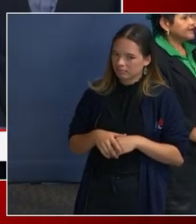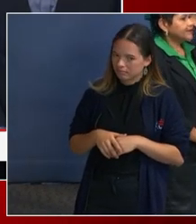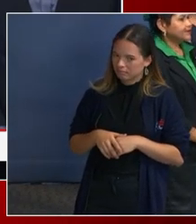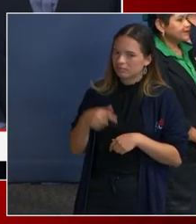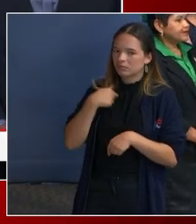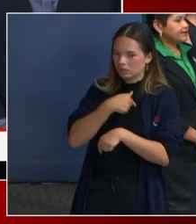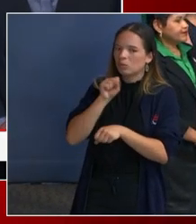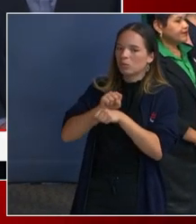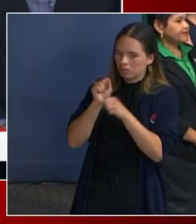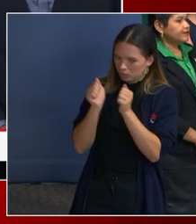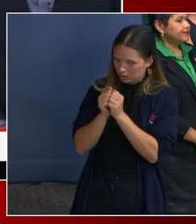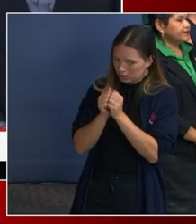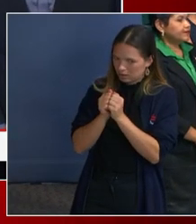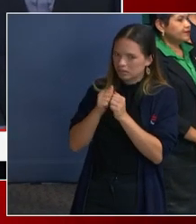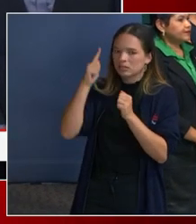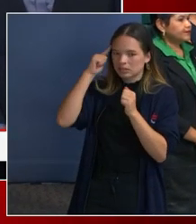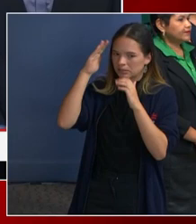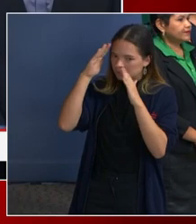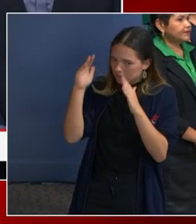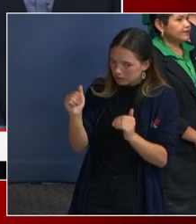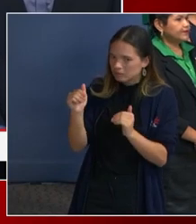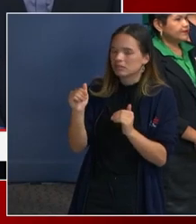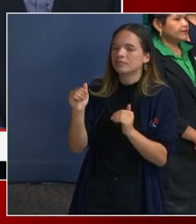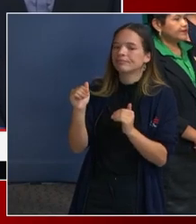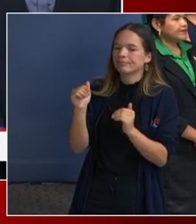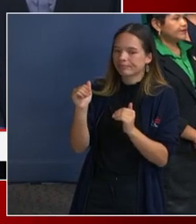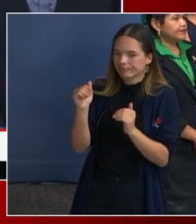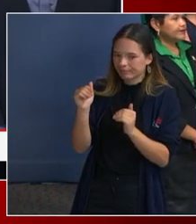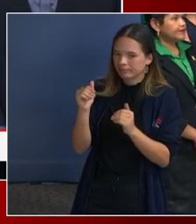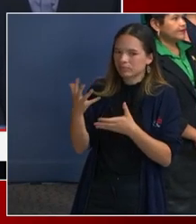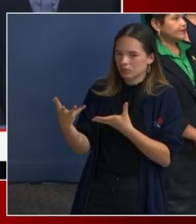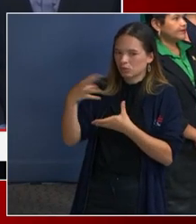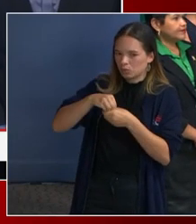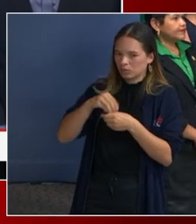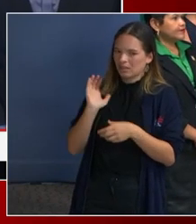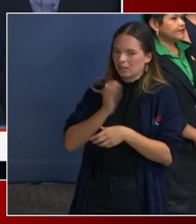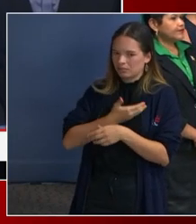DC values, and that includes in this space. So absolutely.